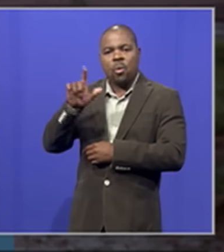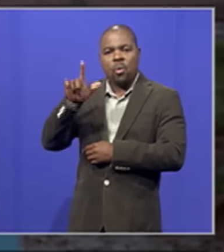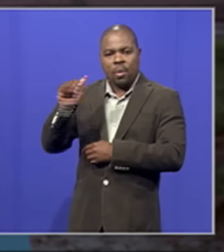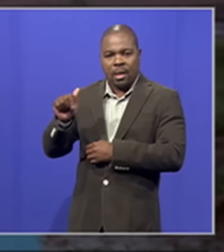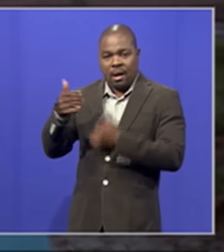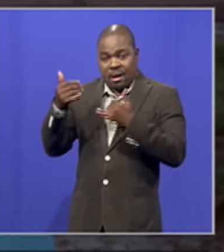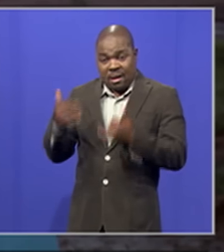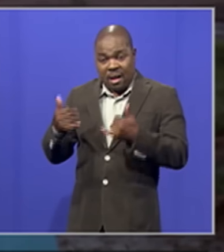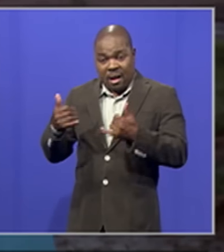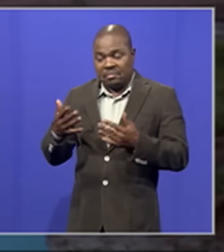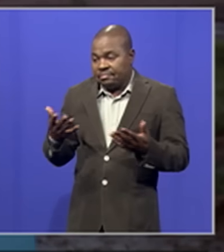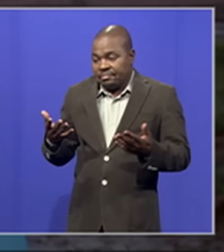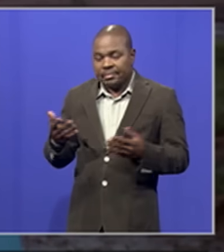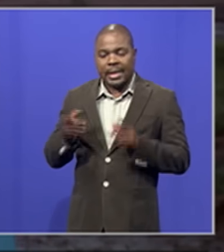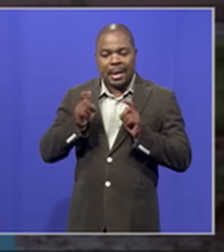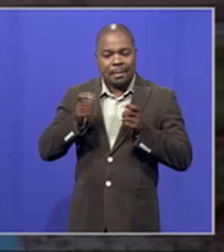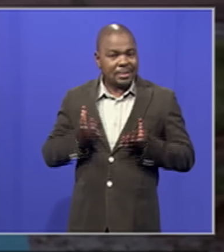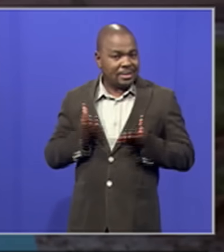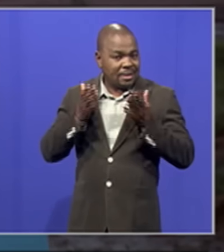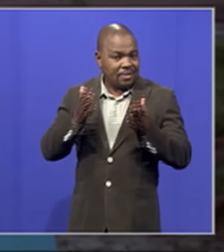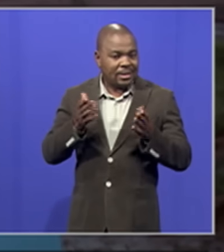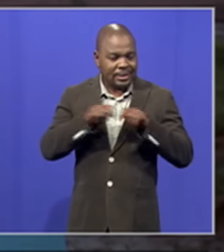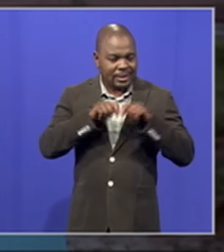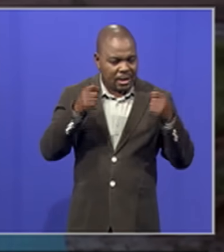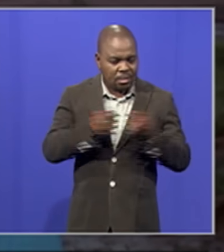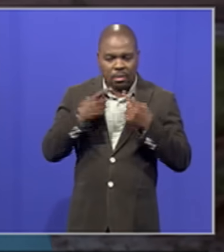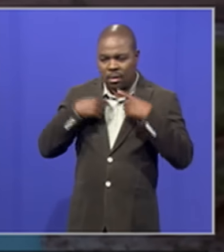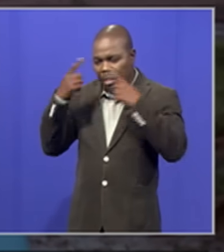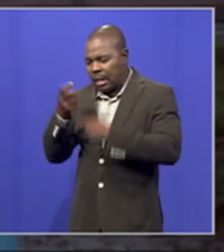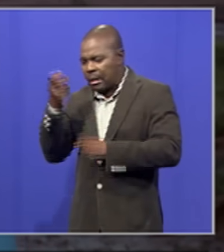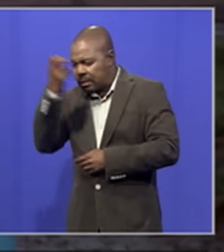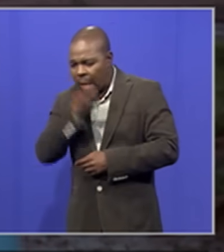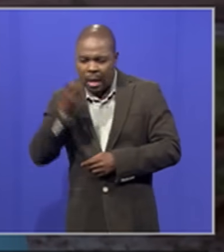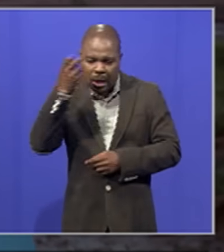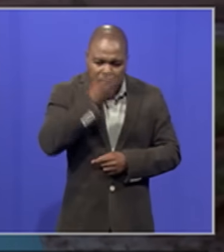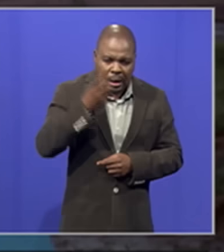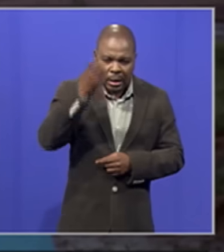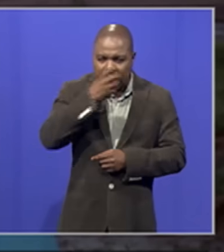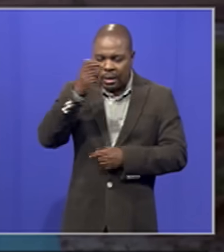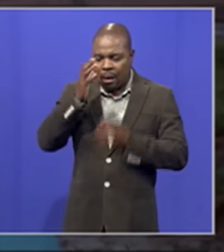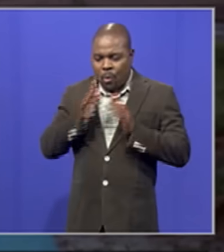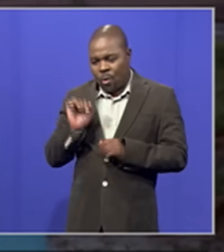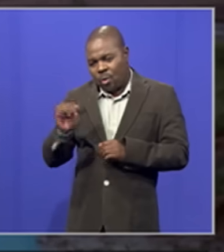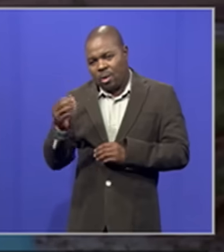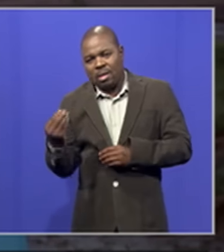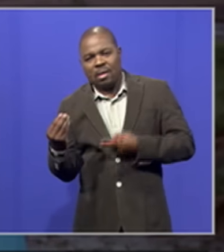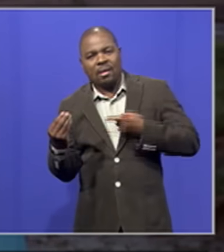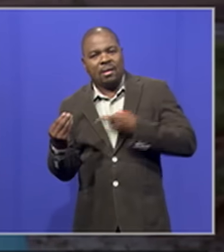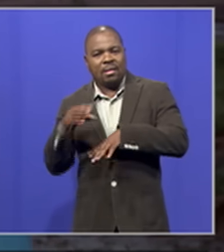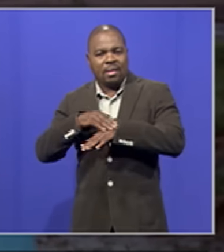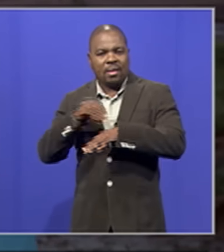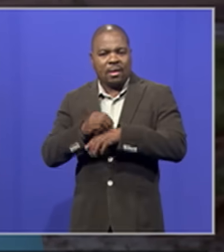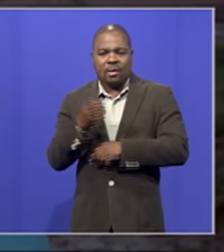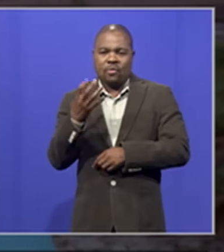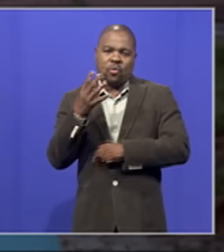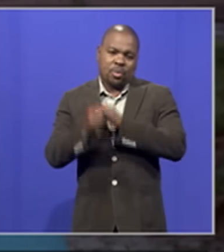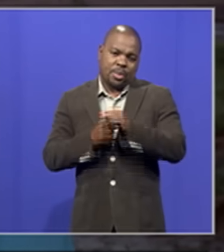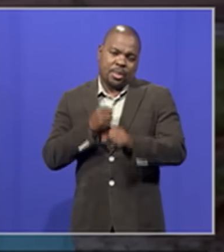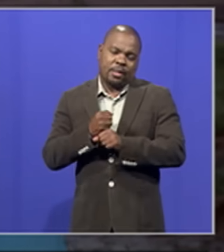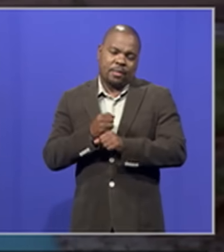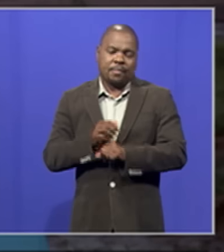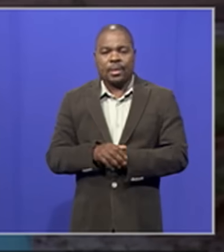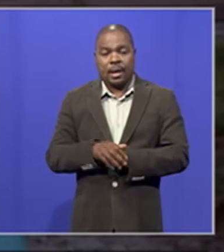ga jana badiri ba tshoganyetso ba dira ka natla go leka go ka fitlhela setopo sa mosimane yo wa dingwaga di le 4.